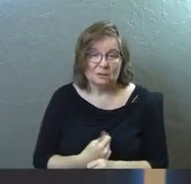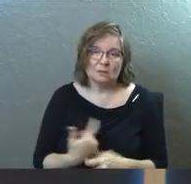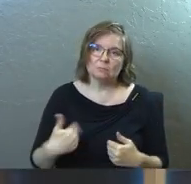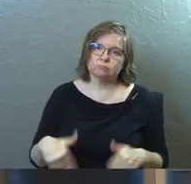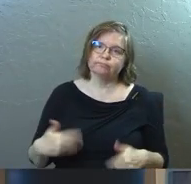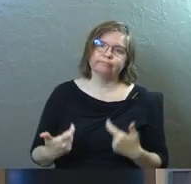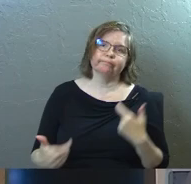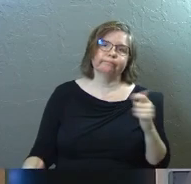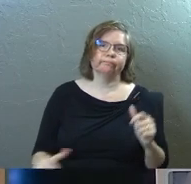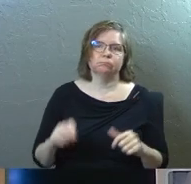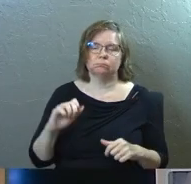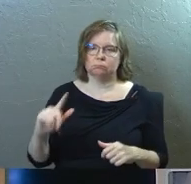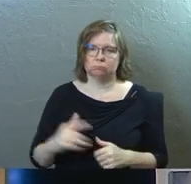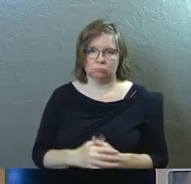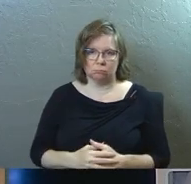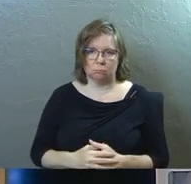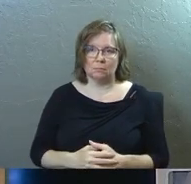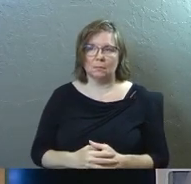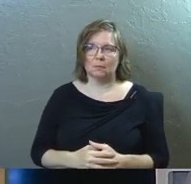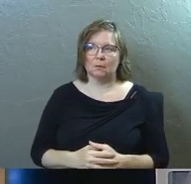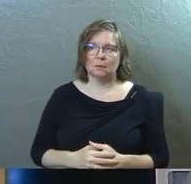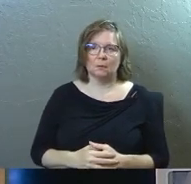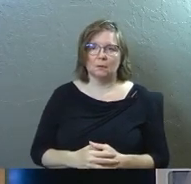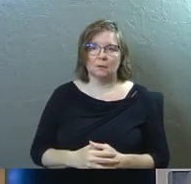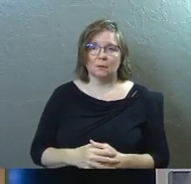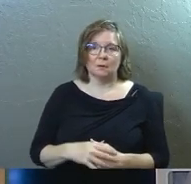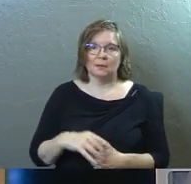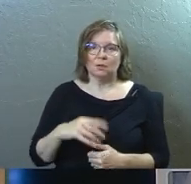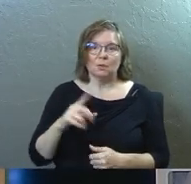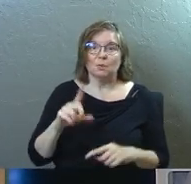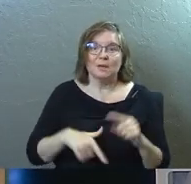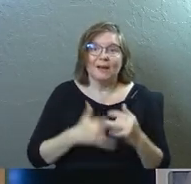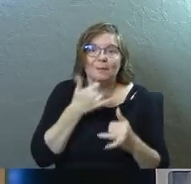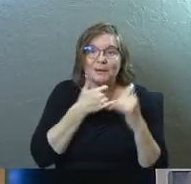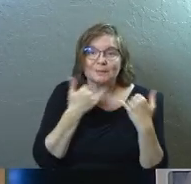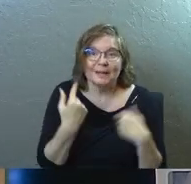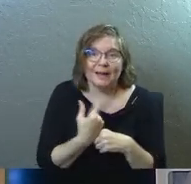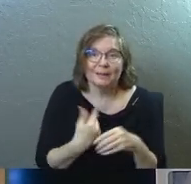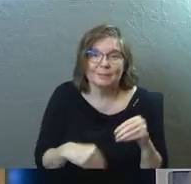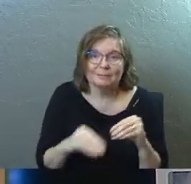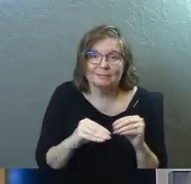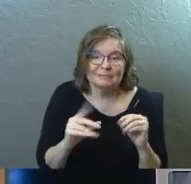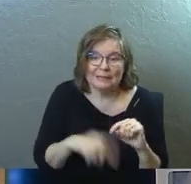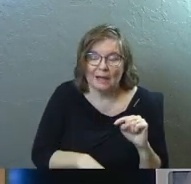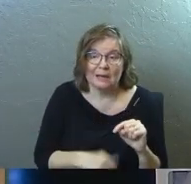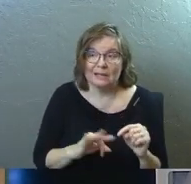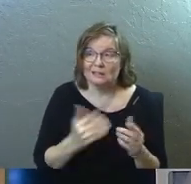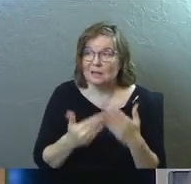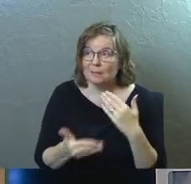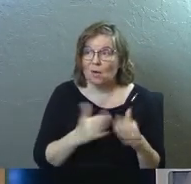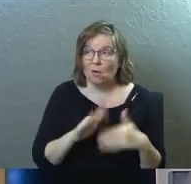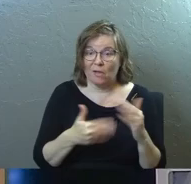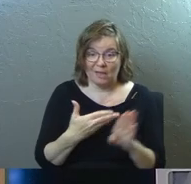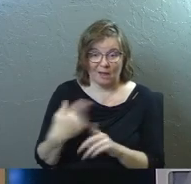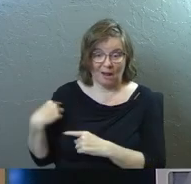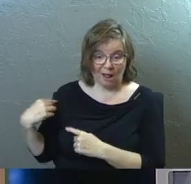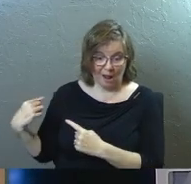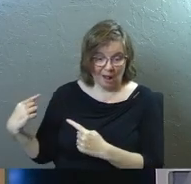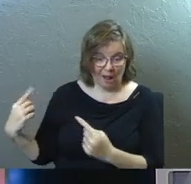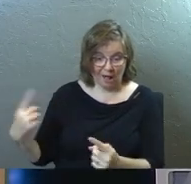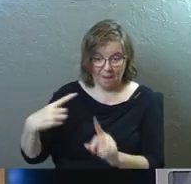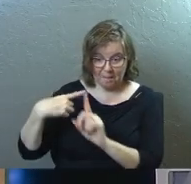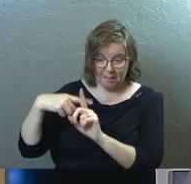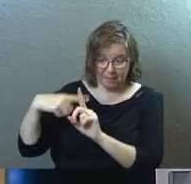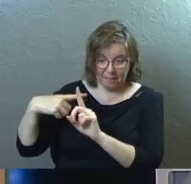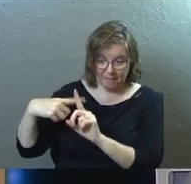such a big deal. There's little to no room for error in our world today. if you make a mistake. It doesn't matter all the things that you've done, the things